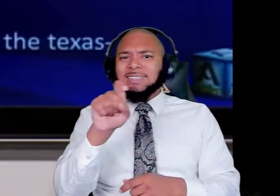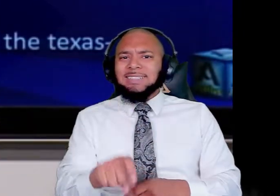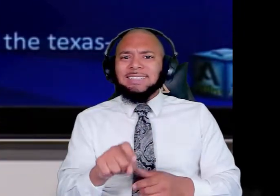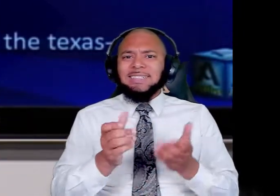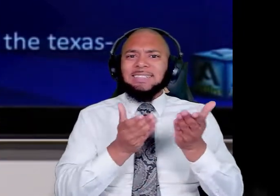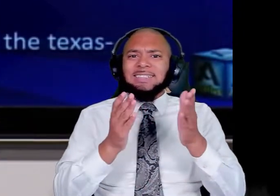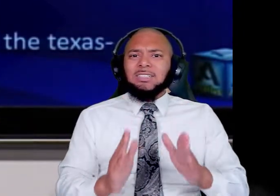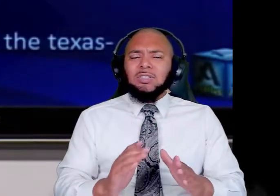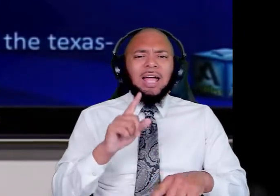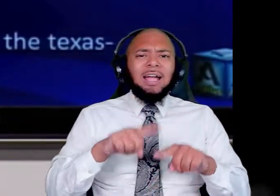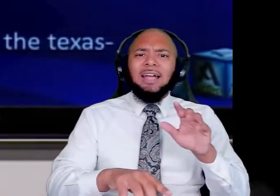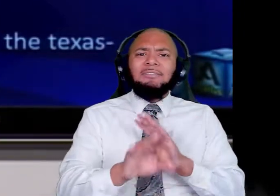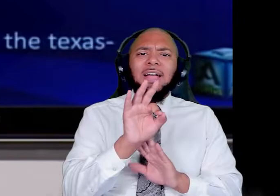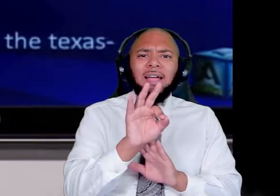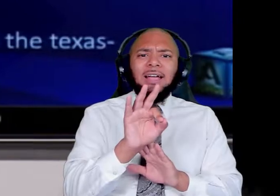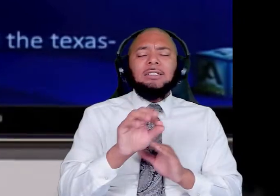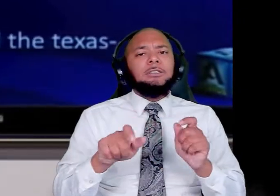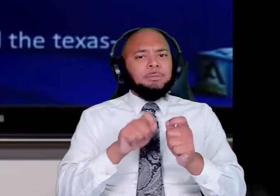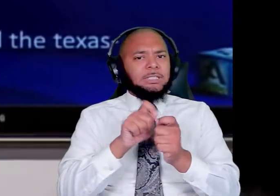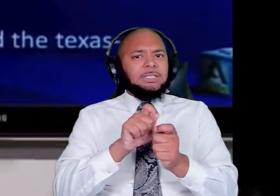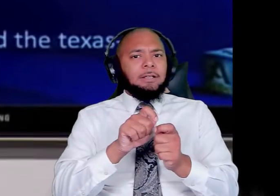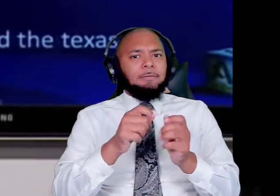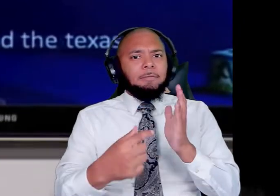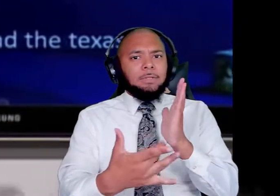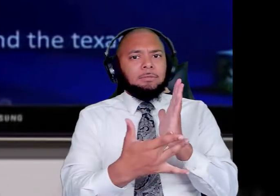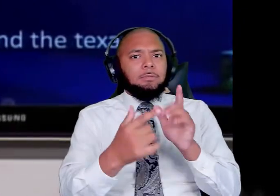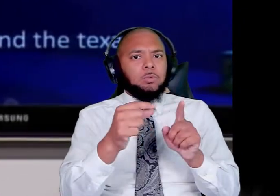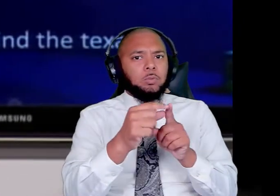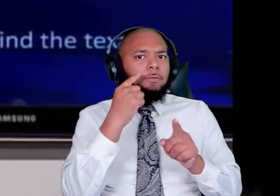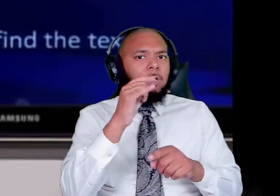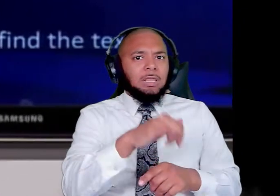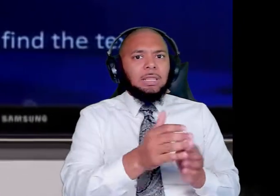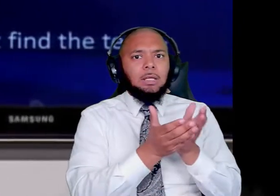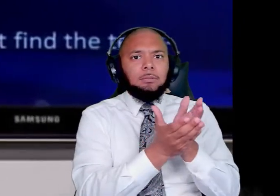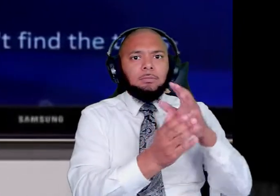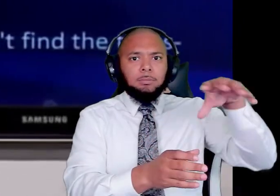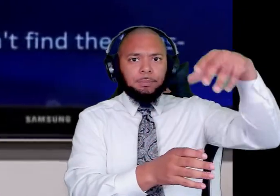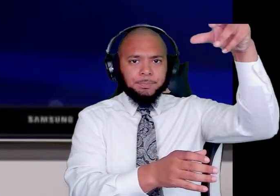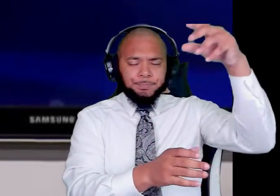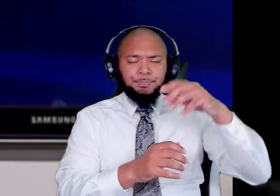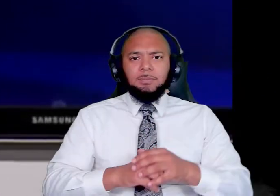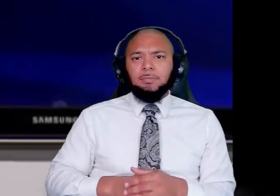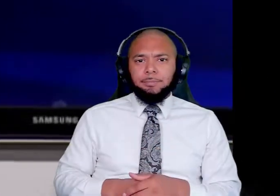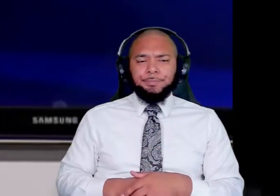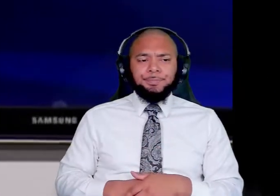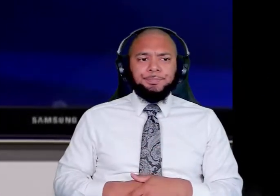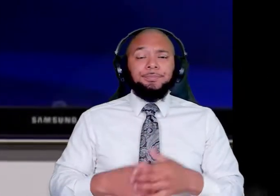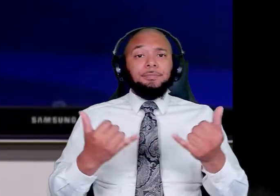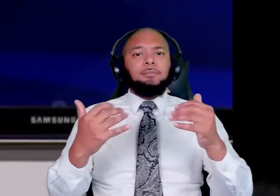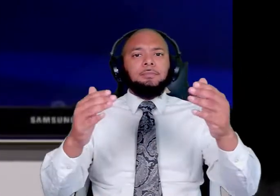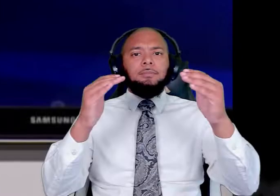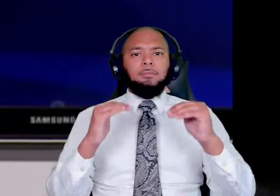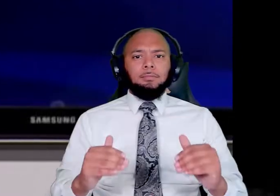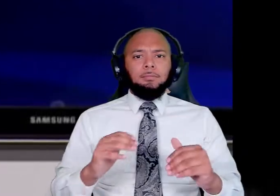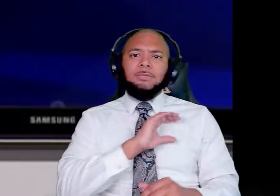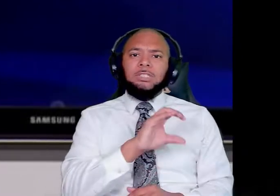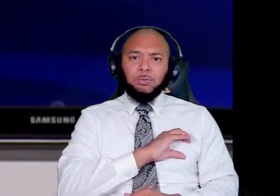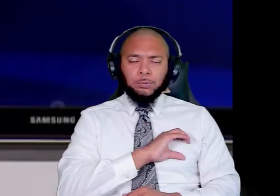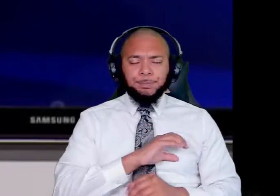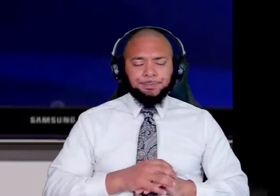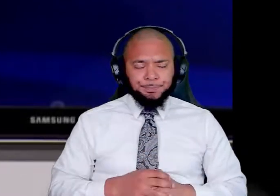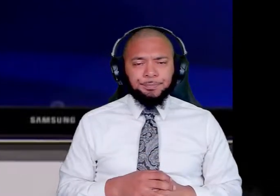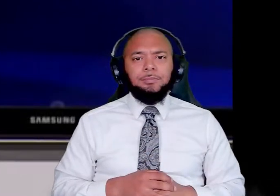tender. All right, I just want to make sure that you understand the difference between these three terms. Now on to character